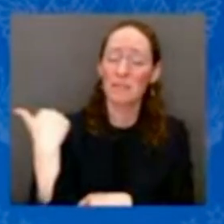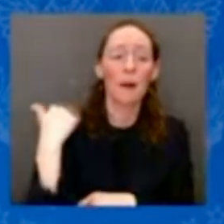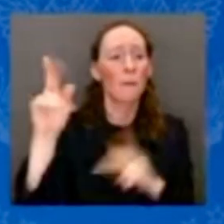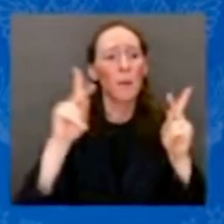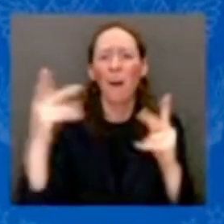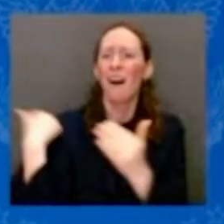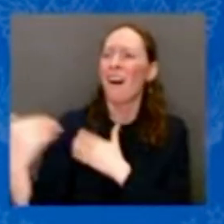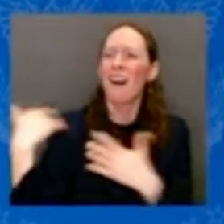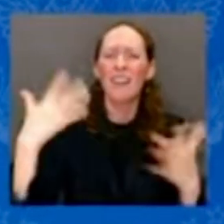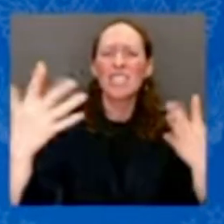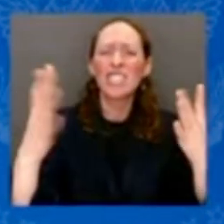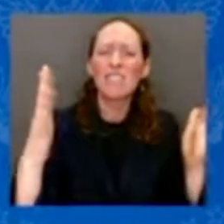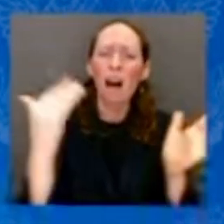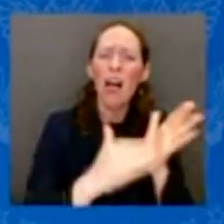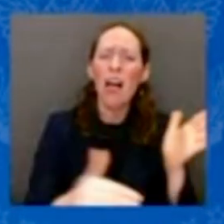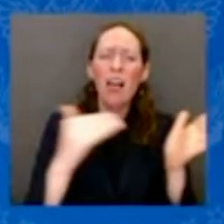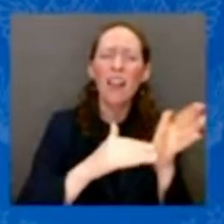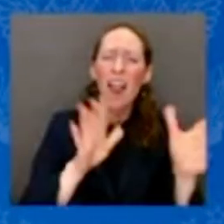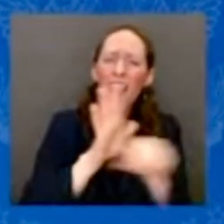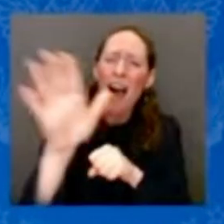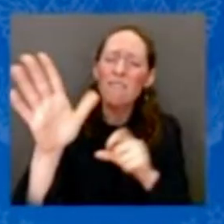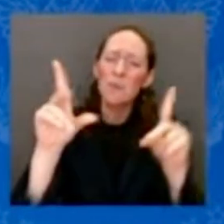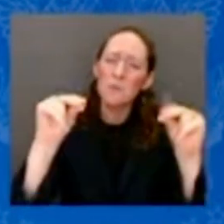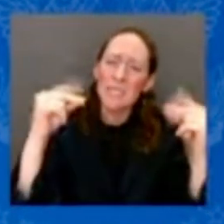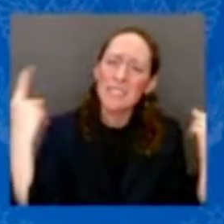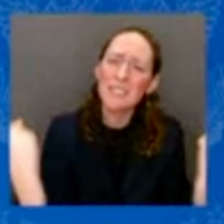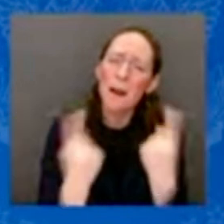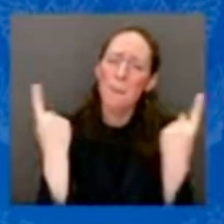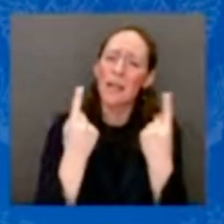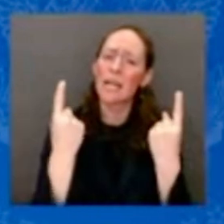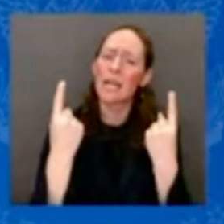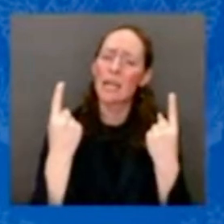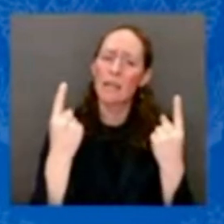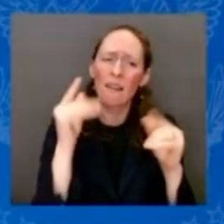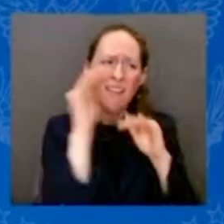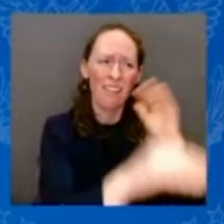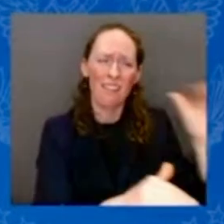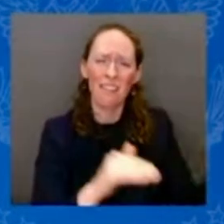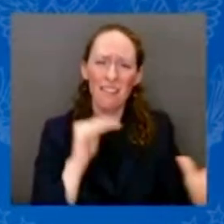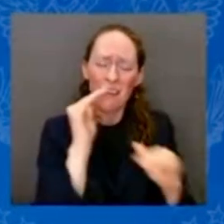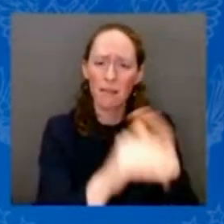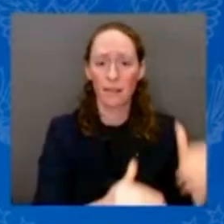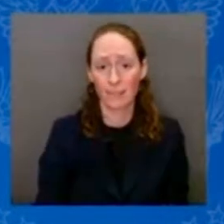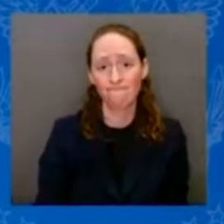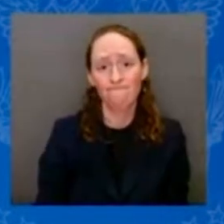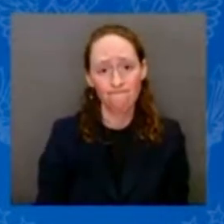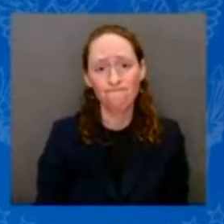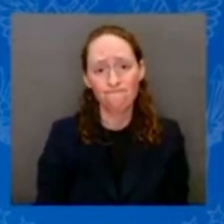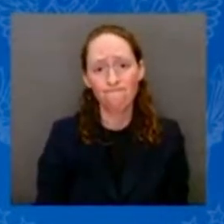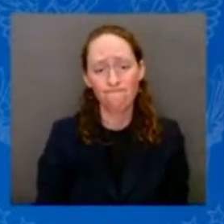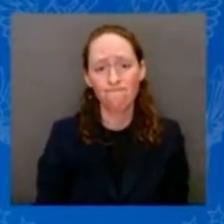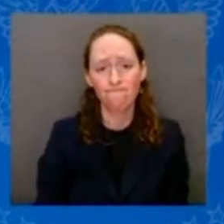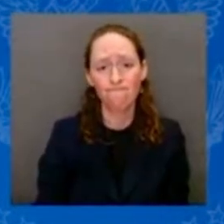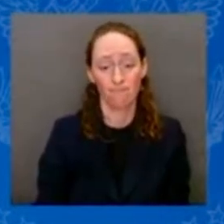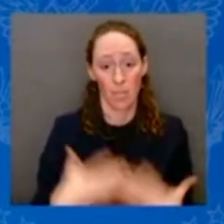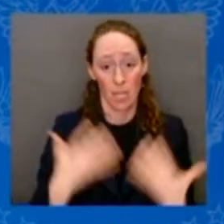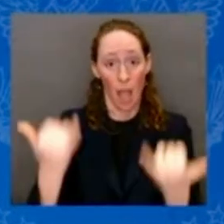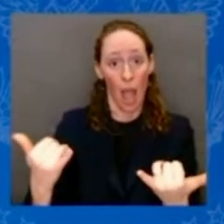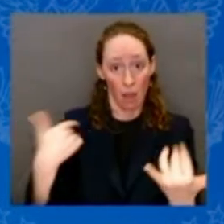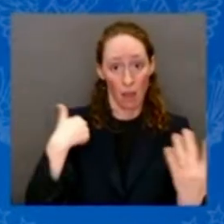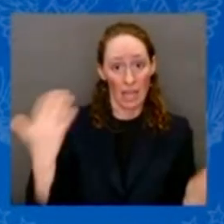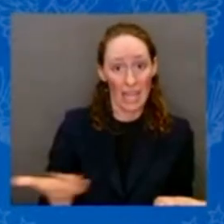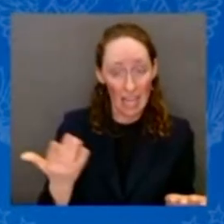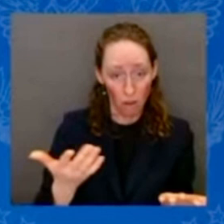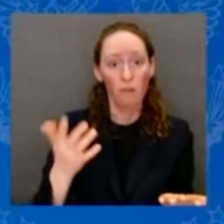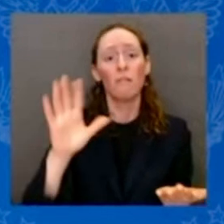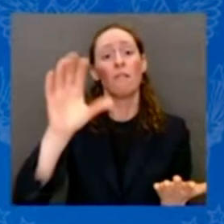We remember and mourn today, but I'm here with you today to act. Last year,